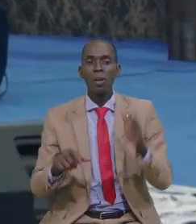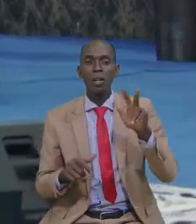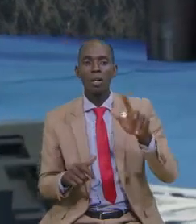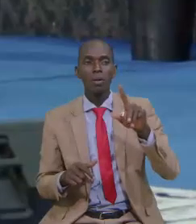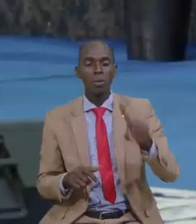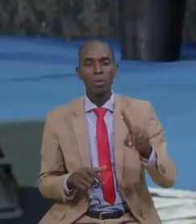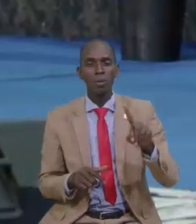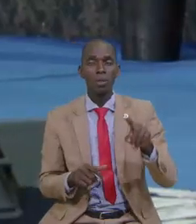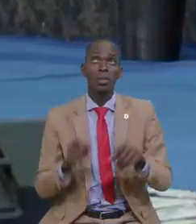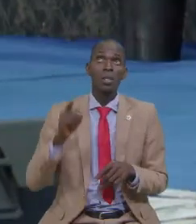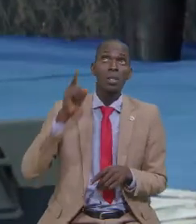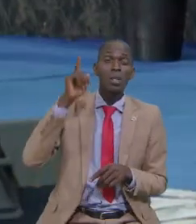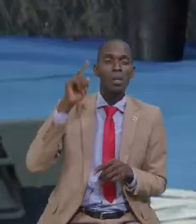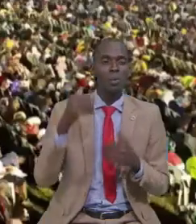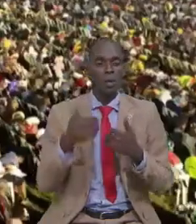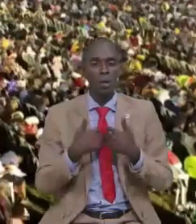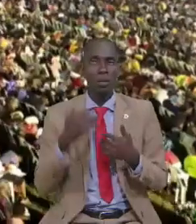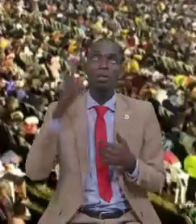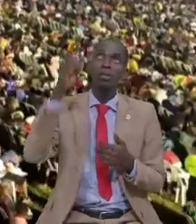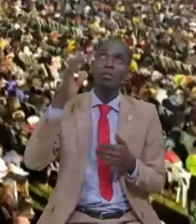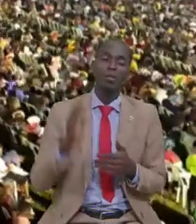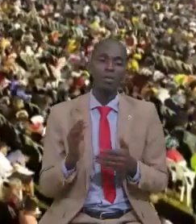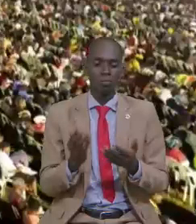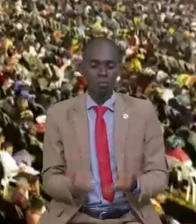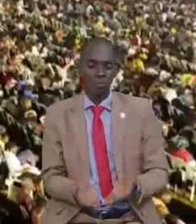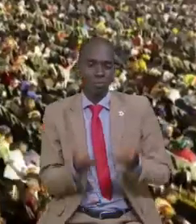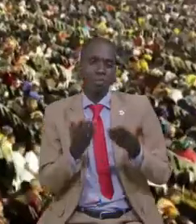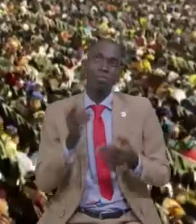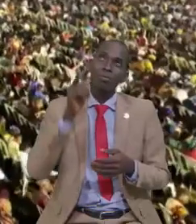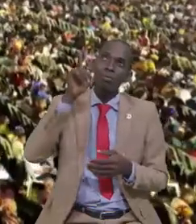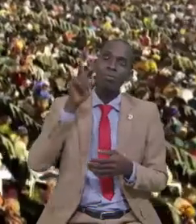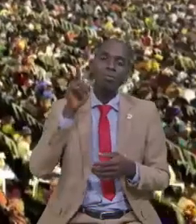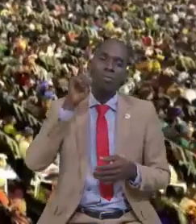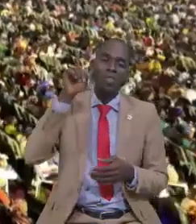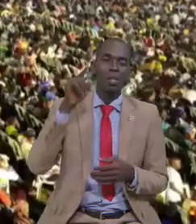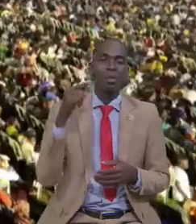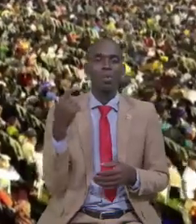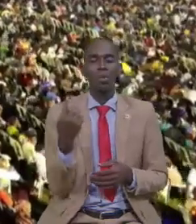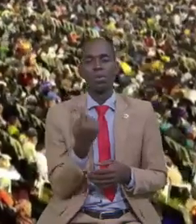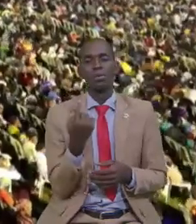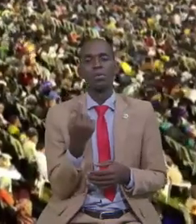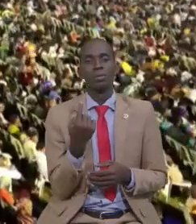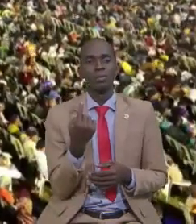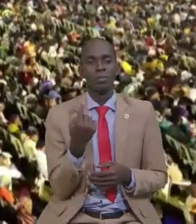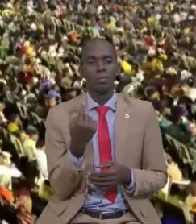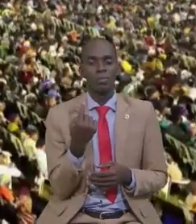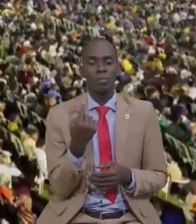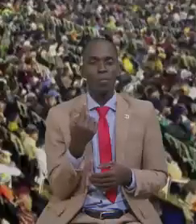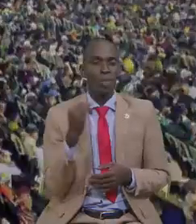him as God exalted, him only. Him only.